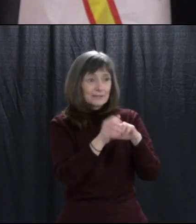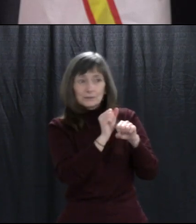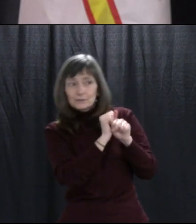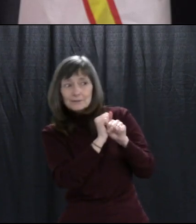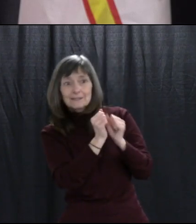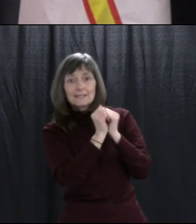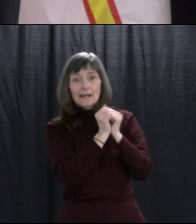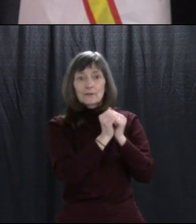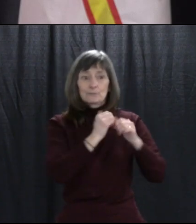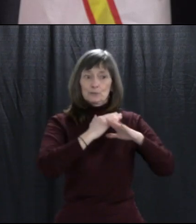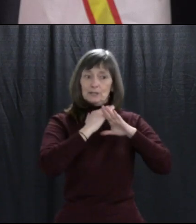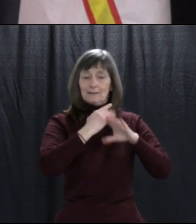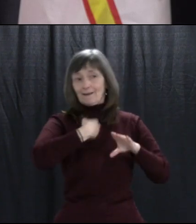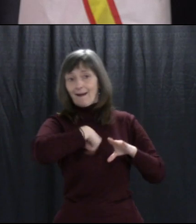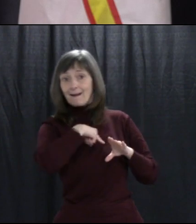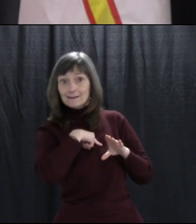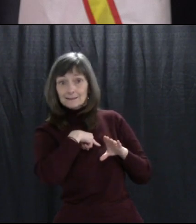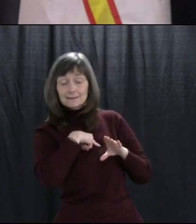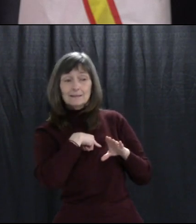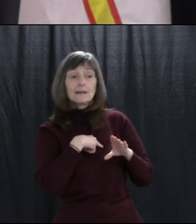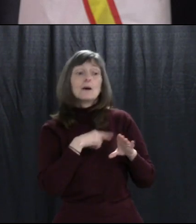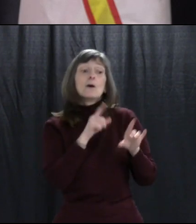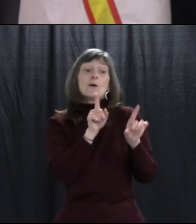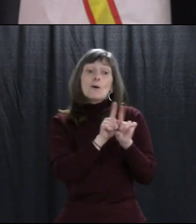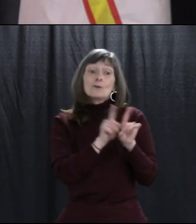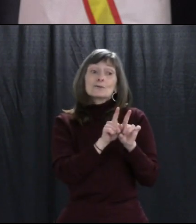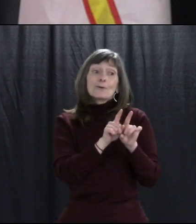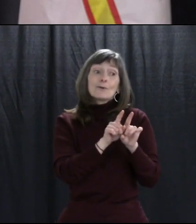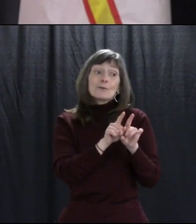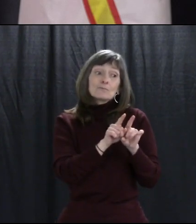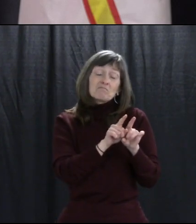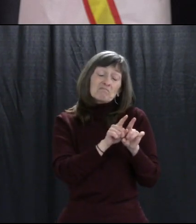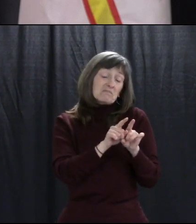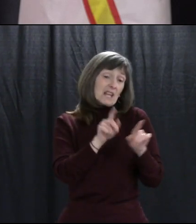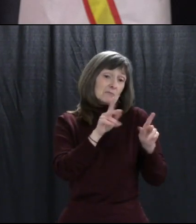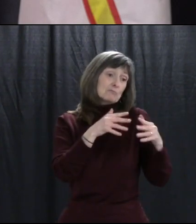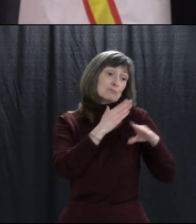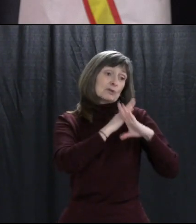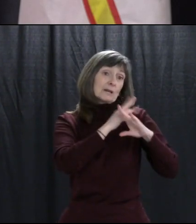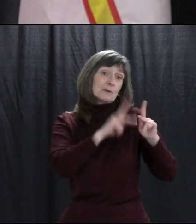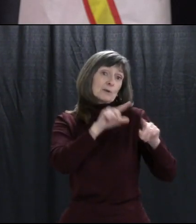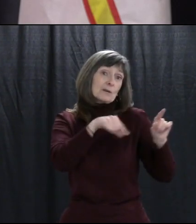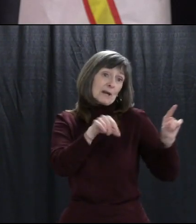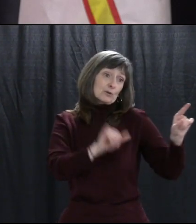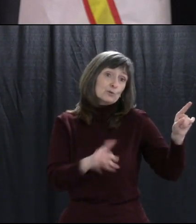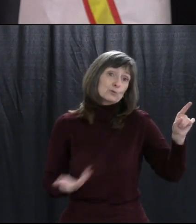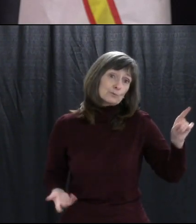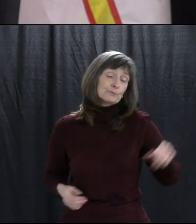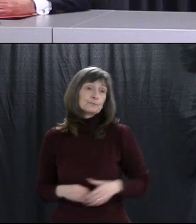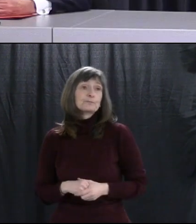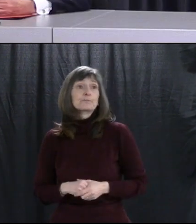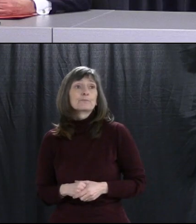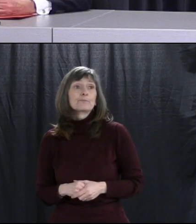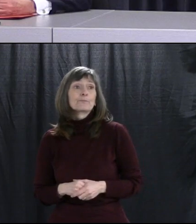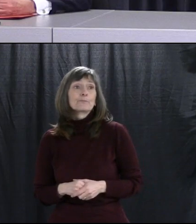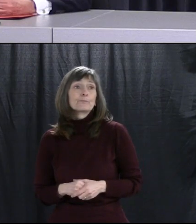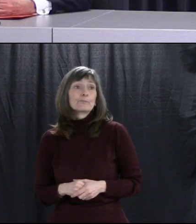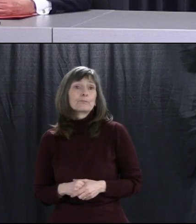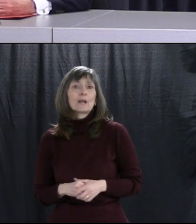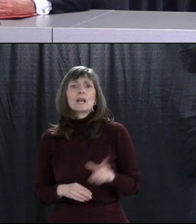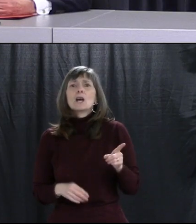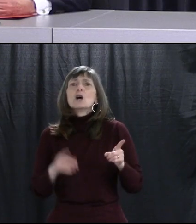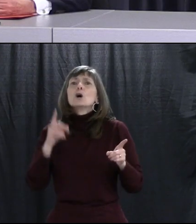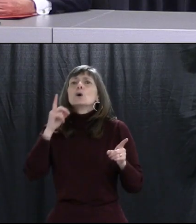we protect Newfoundlanders and Labradorians, in this case, even protect people that live in Quebec as well. My follow-up, we're hearing about shortages of things